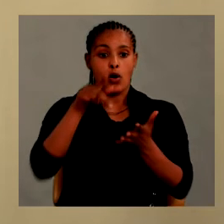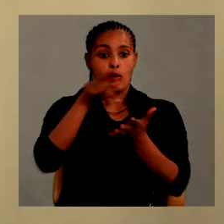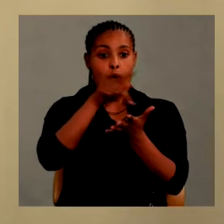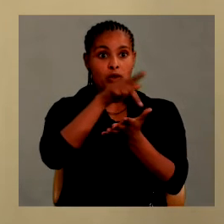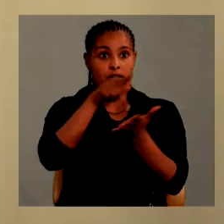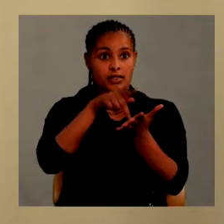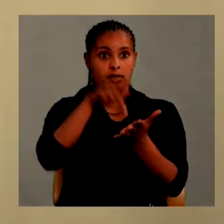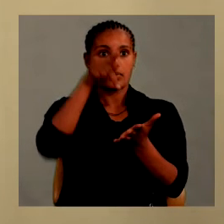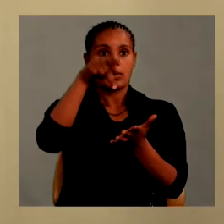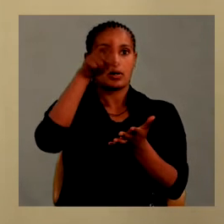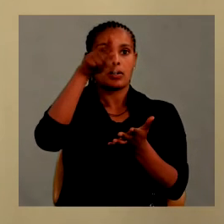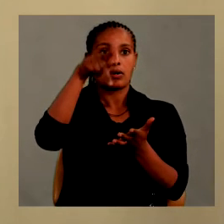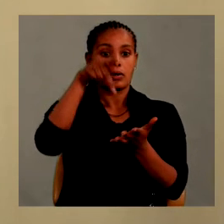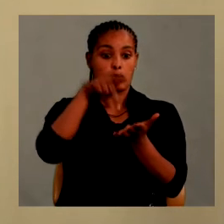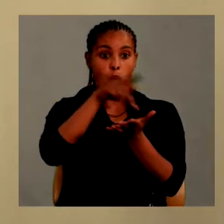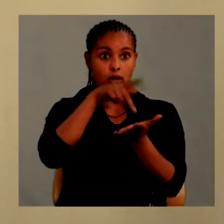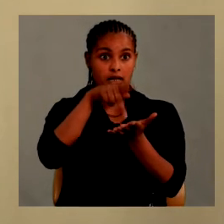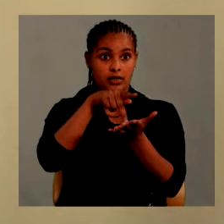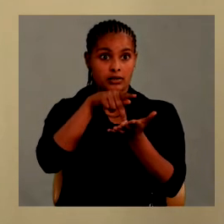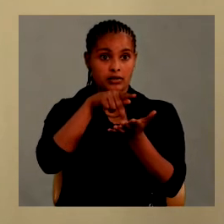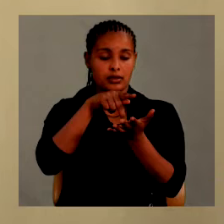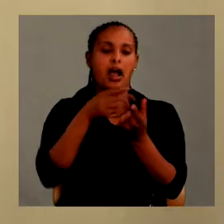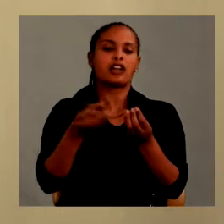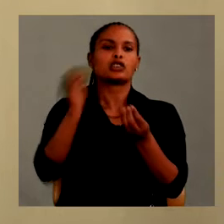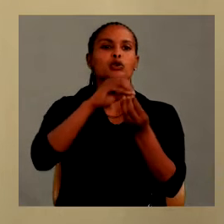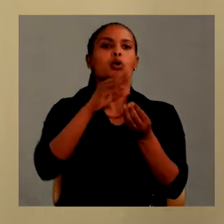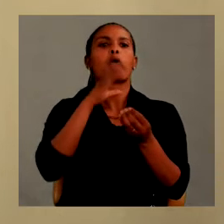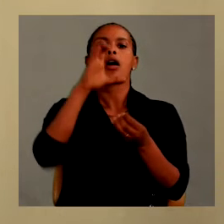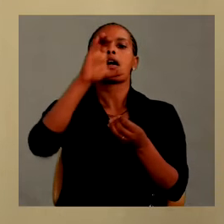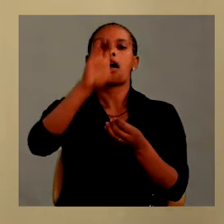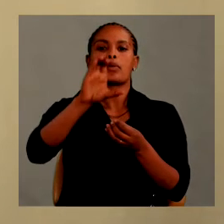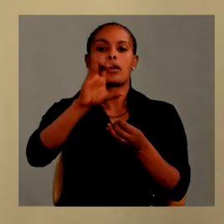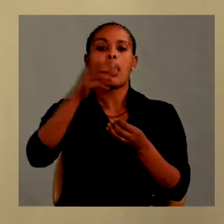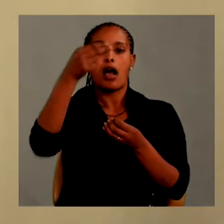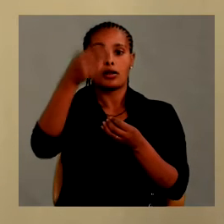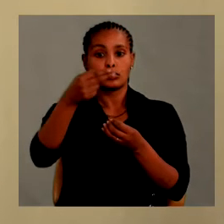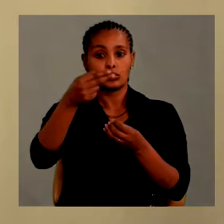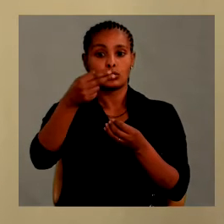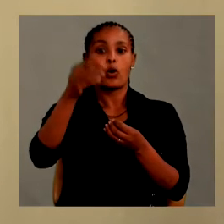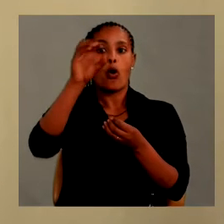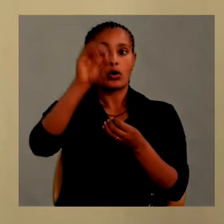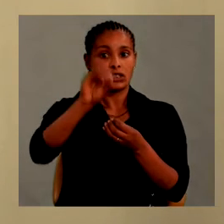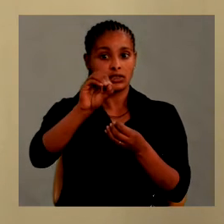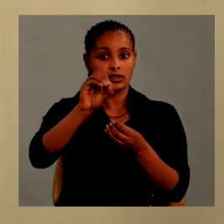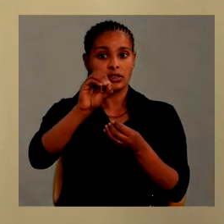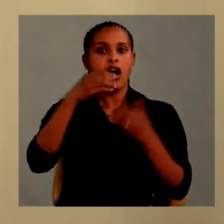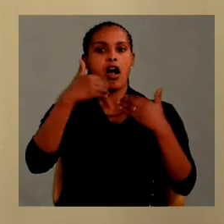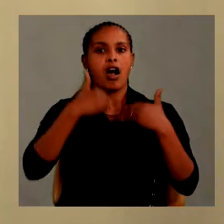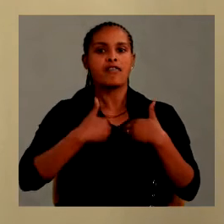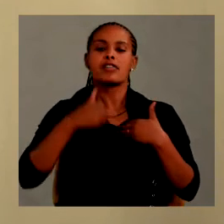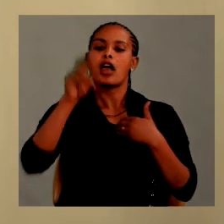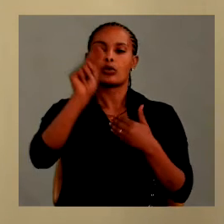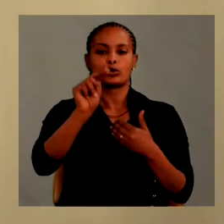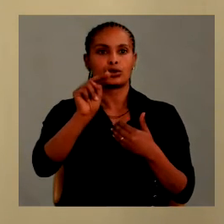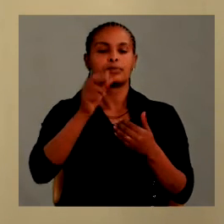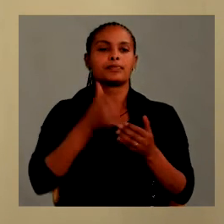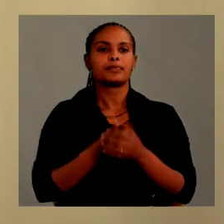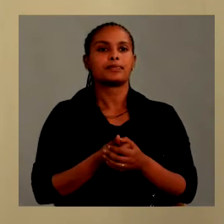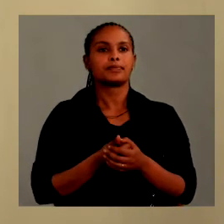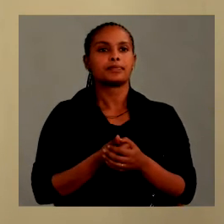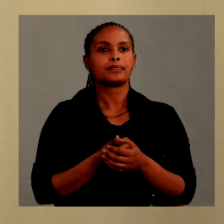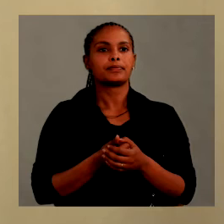Proteins, in addition to carbon, hydrogen, and oxygen, have nitrogen.